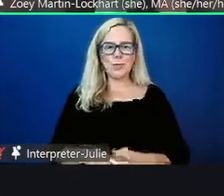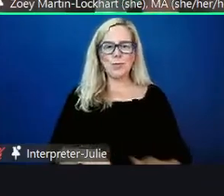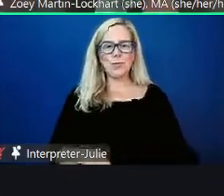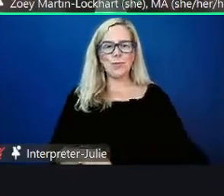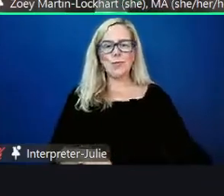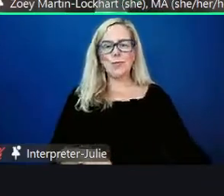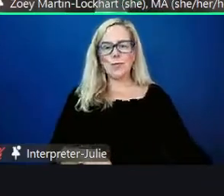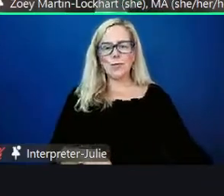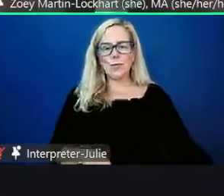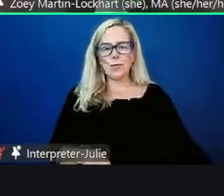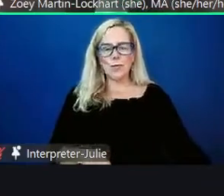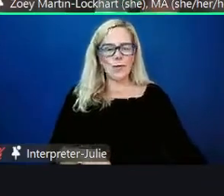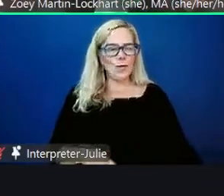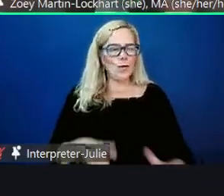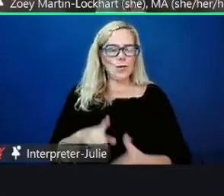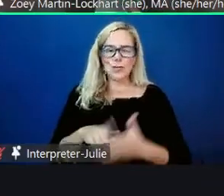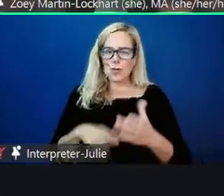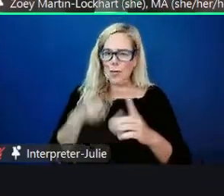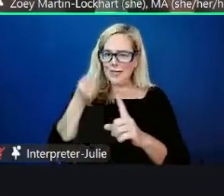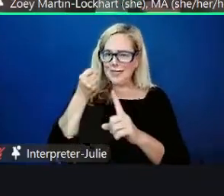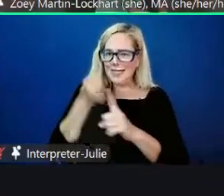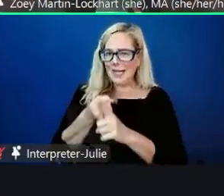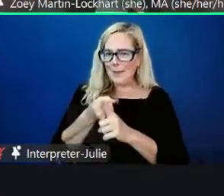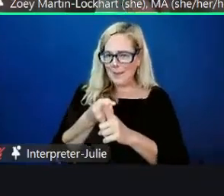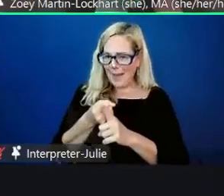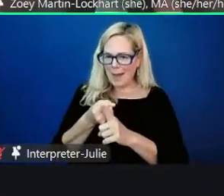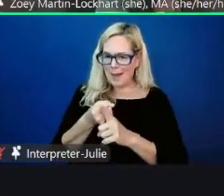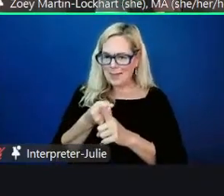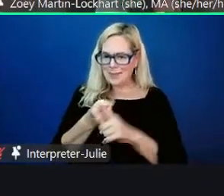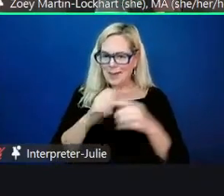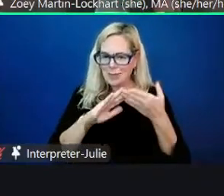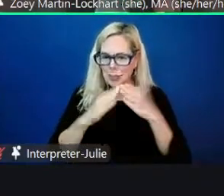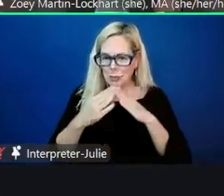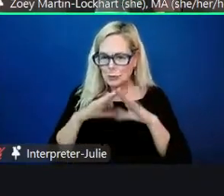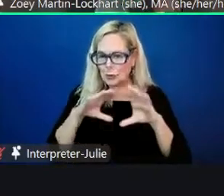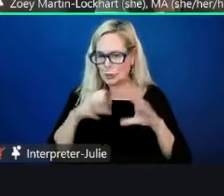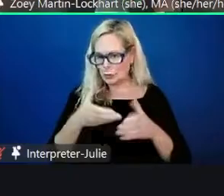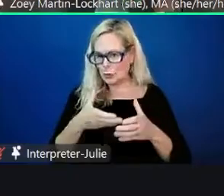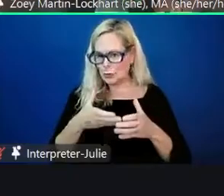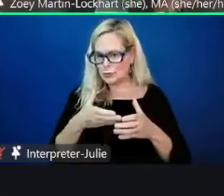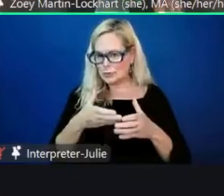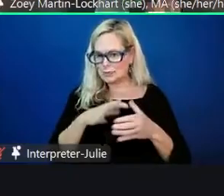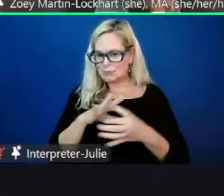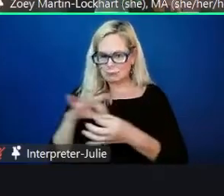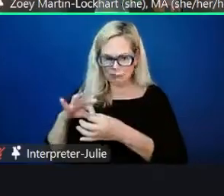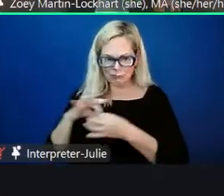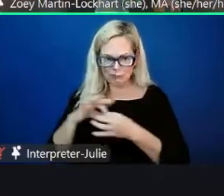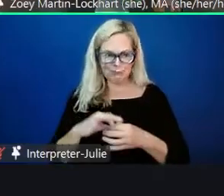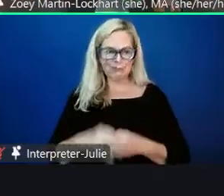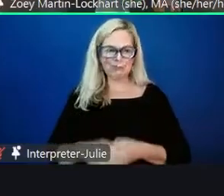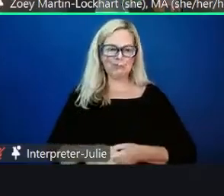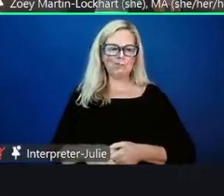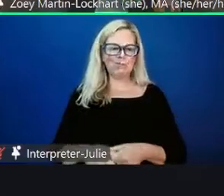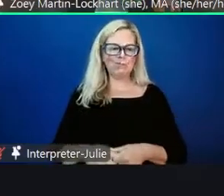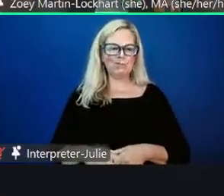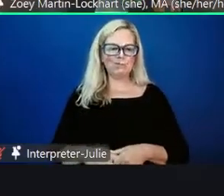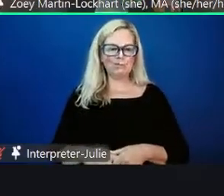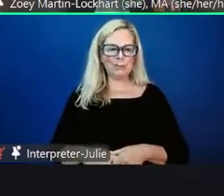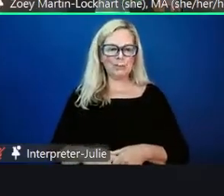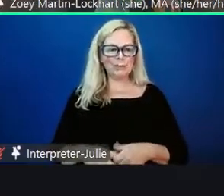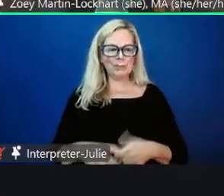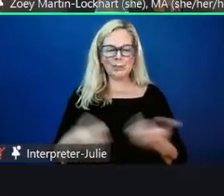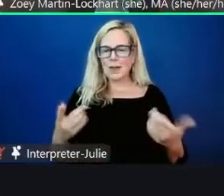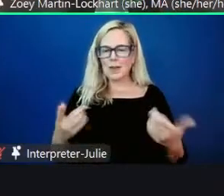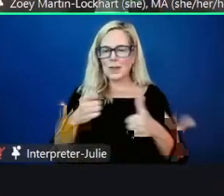communities, particularly the near peer groups and networks? First is a ready definition of the possible.